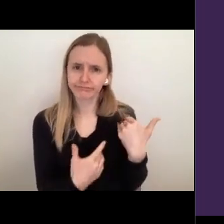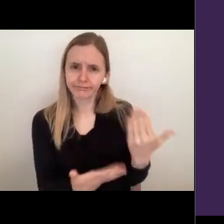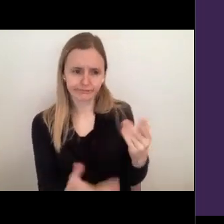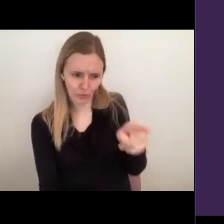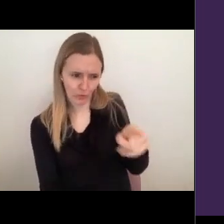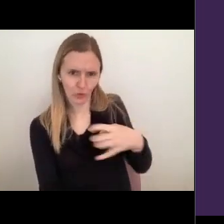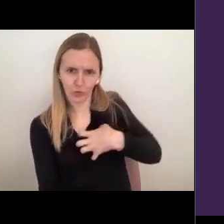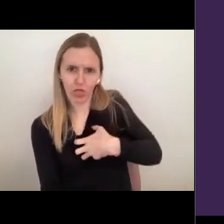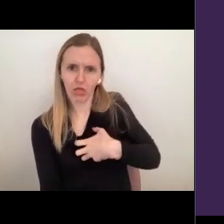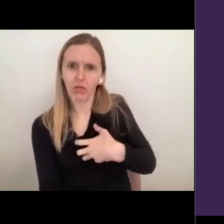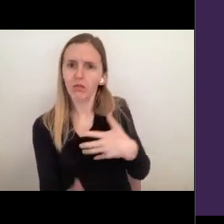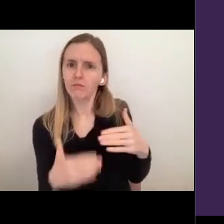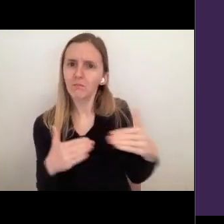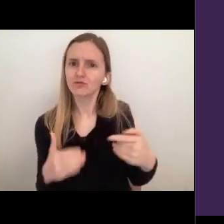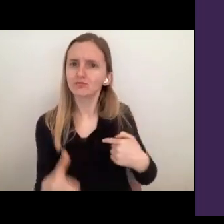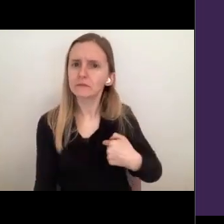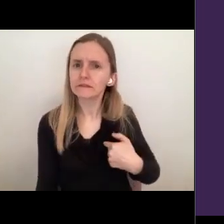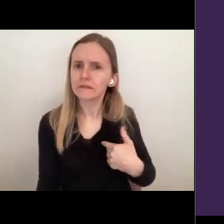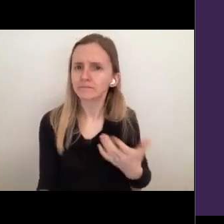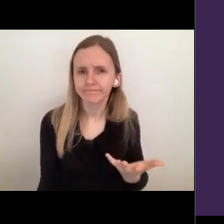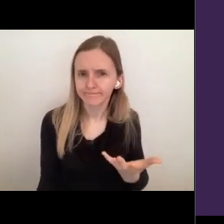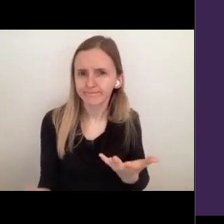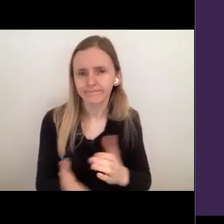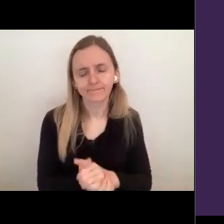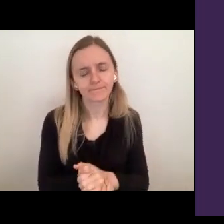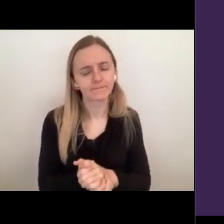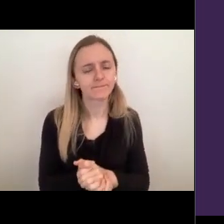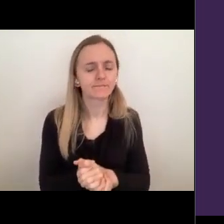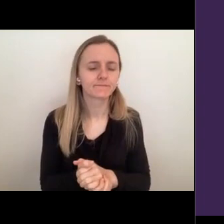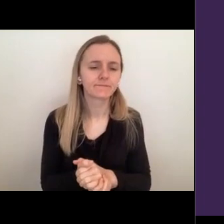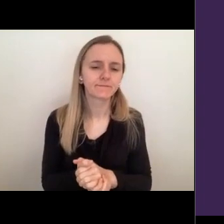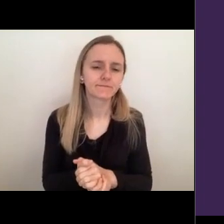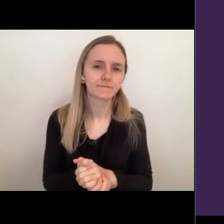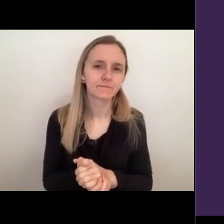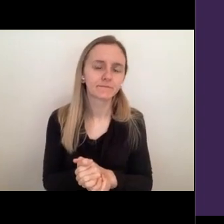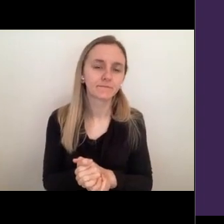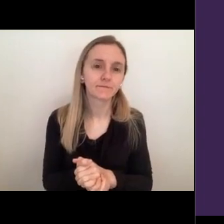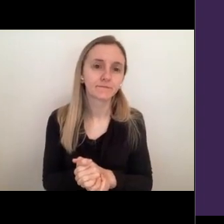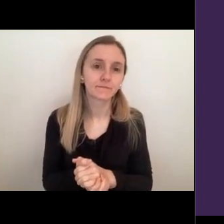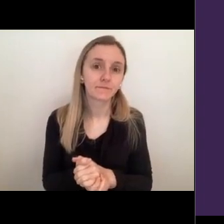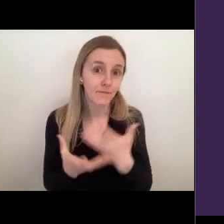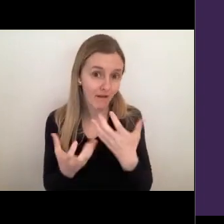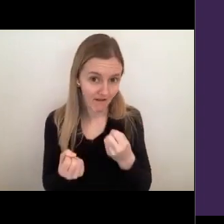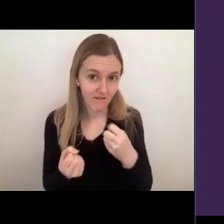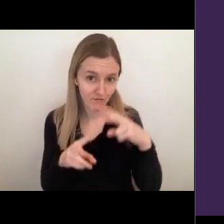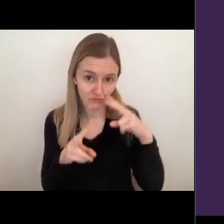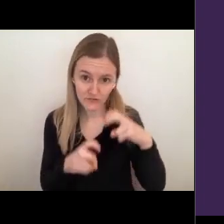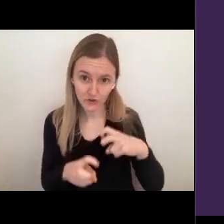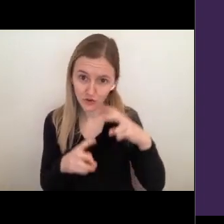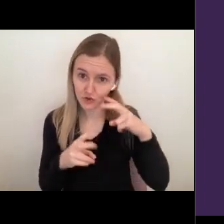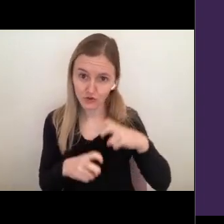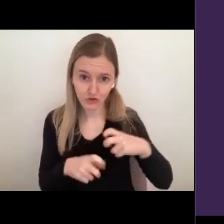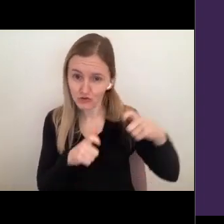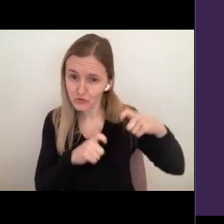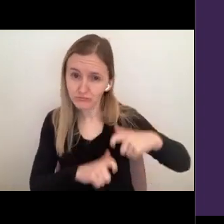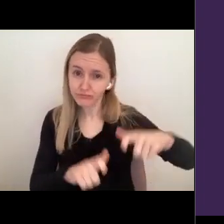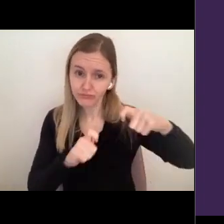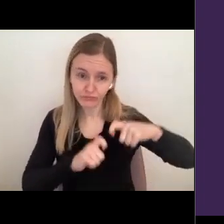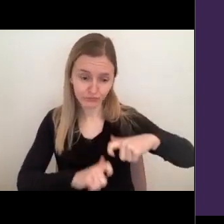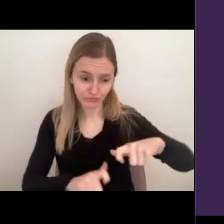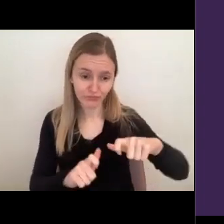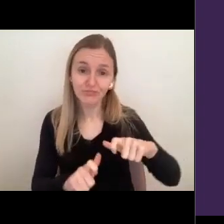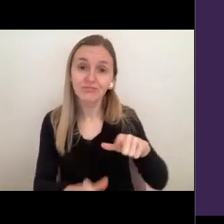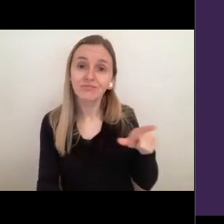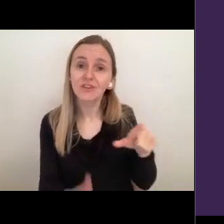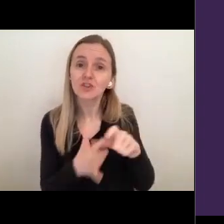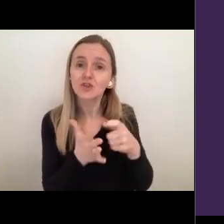fix together. And there is ongoing research about this. Dr. Damien